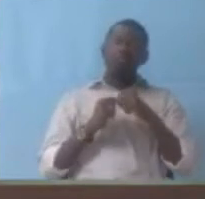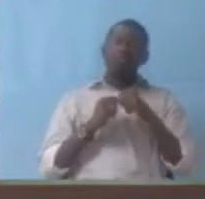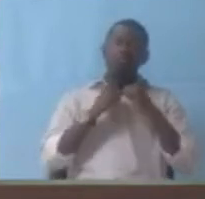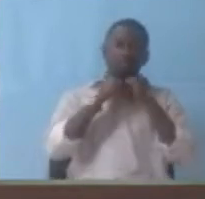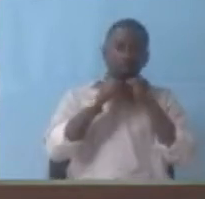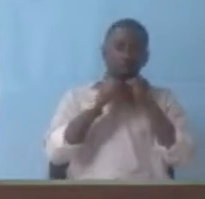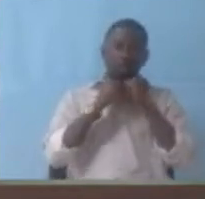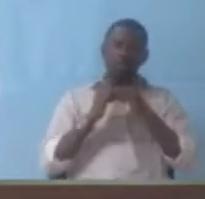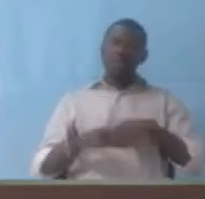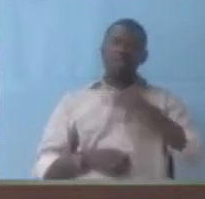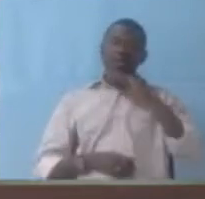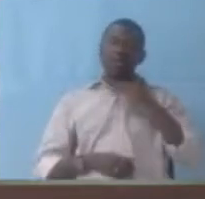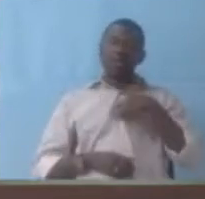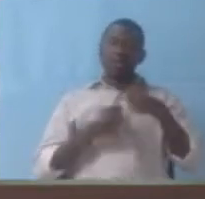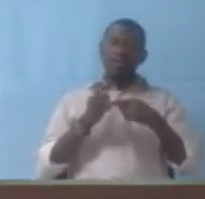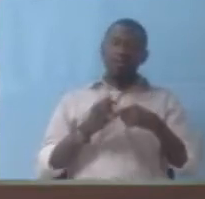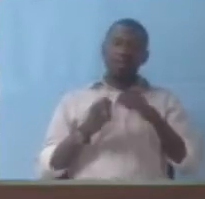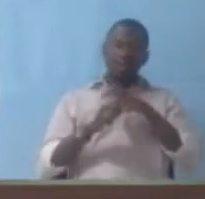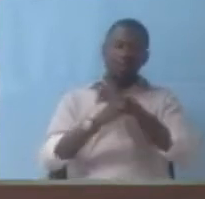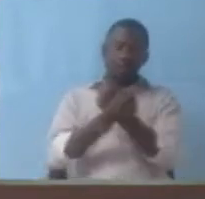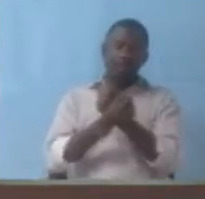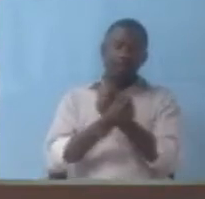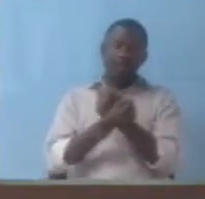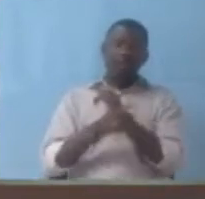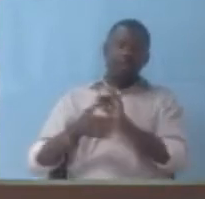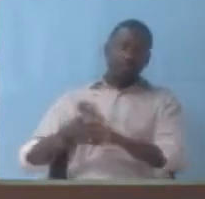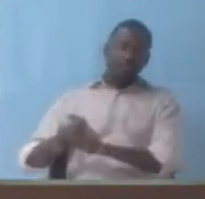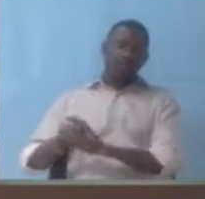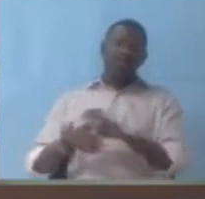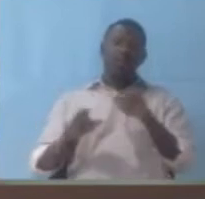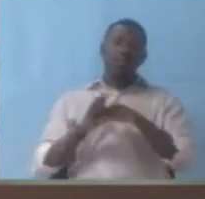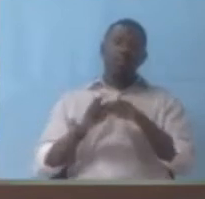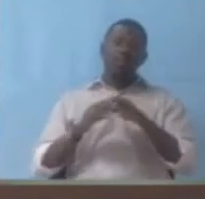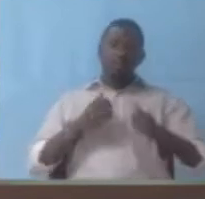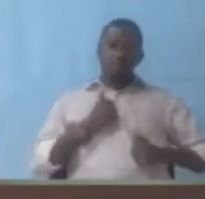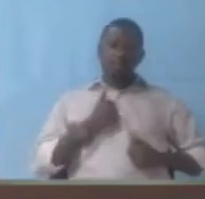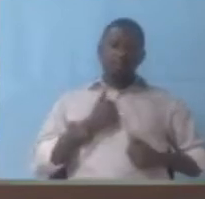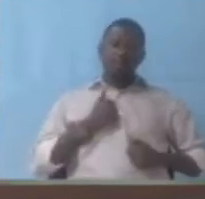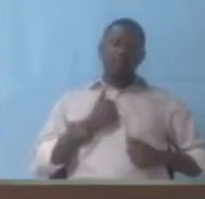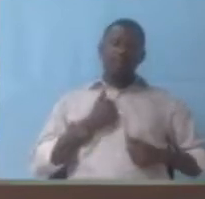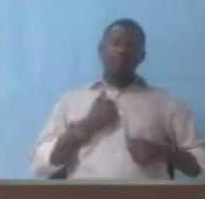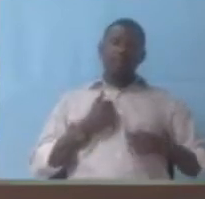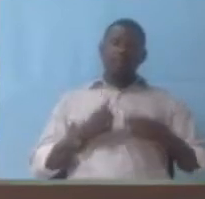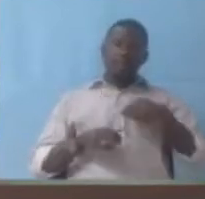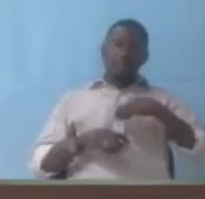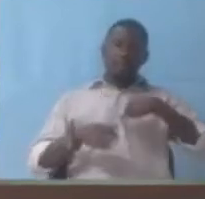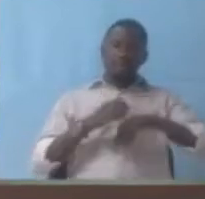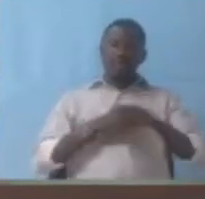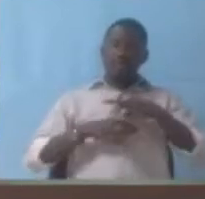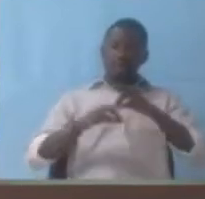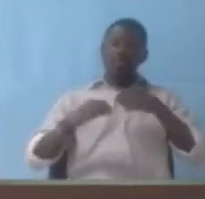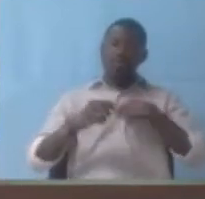is satisfied that the arrest and detention of a member of the force is in the interest of the security of the Gambia, he may make a detention order in the form